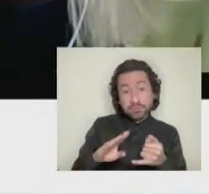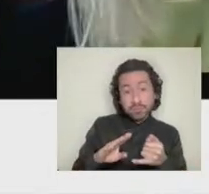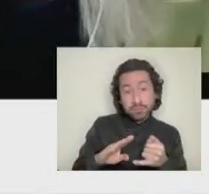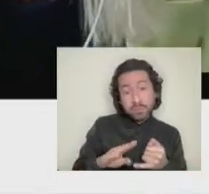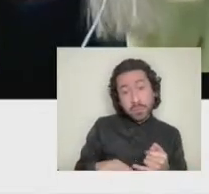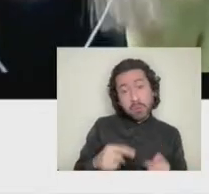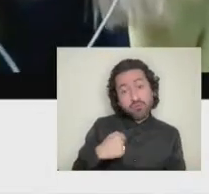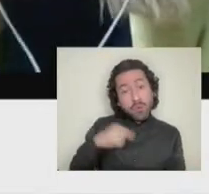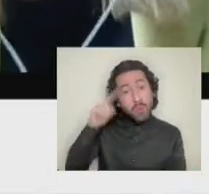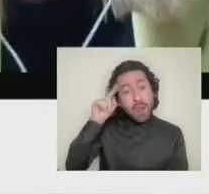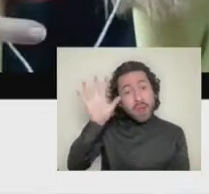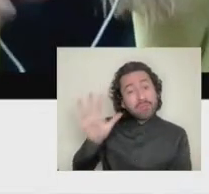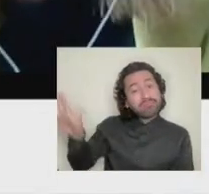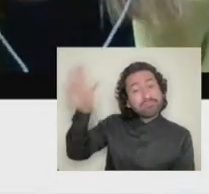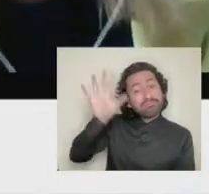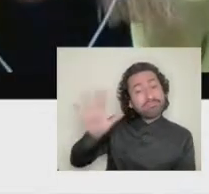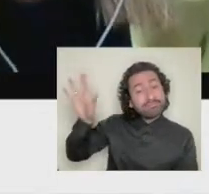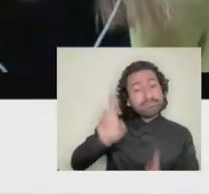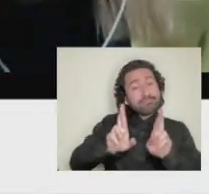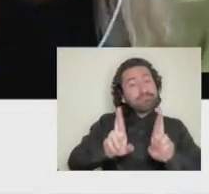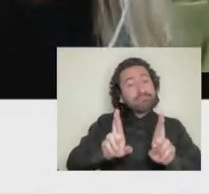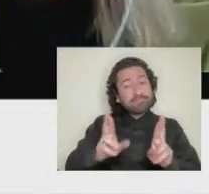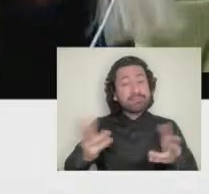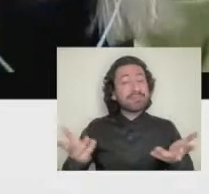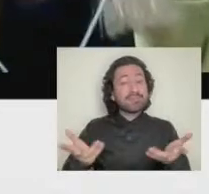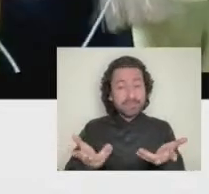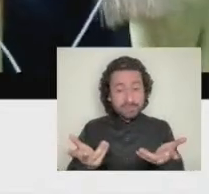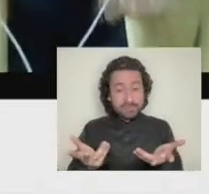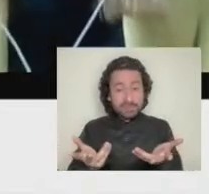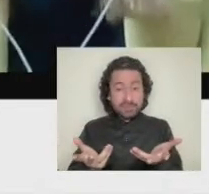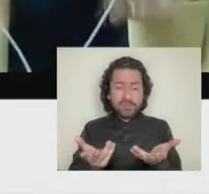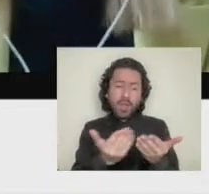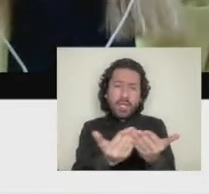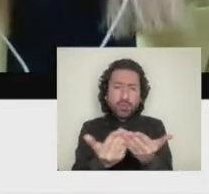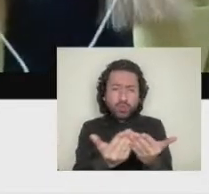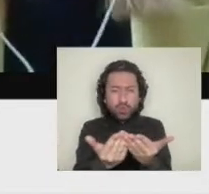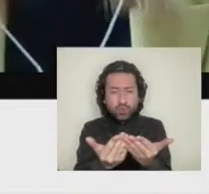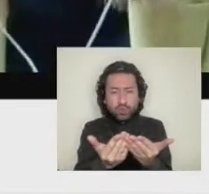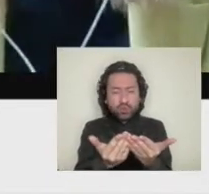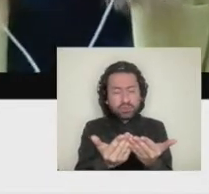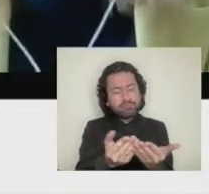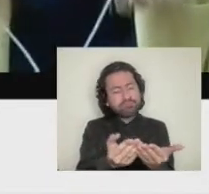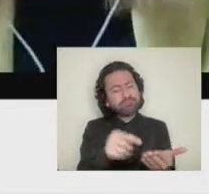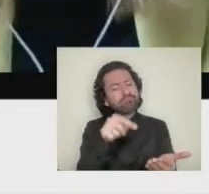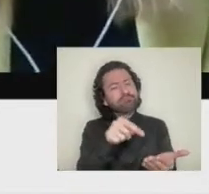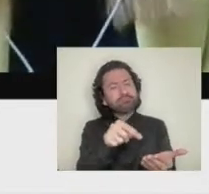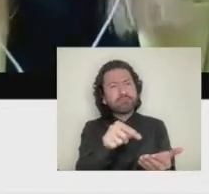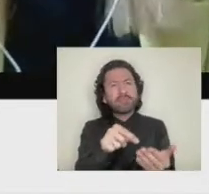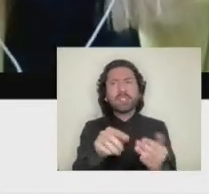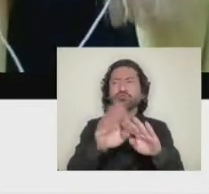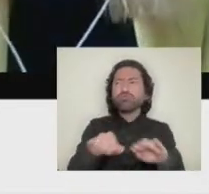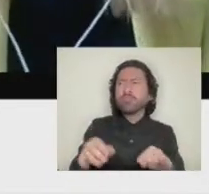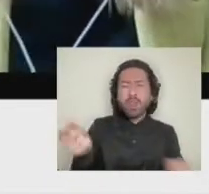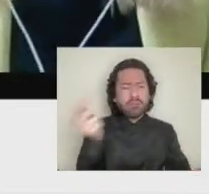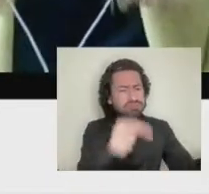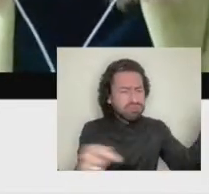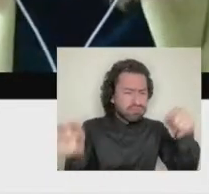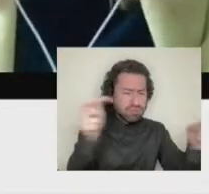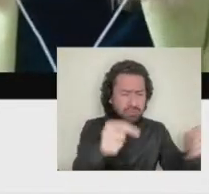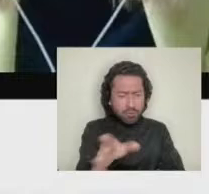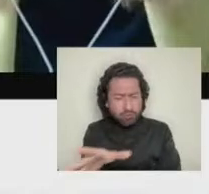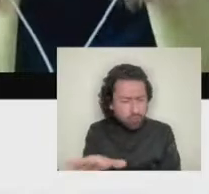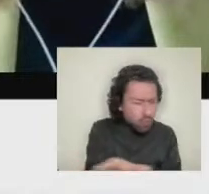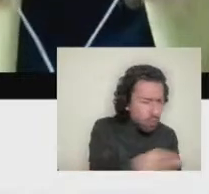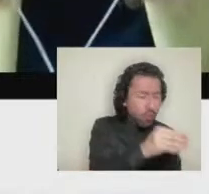happens. And I end by speaking about my utopia. My utopia is a school where